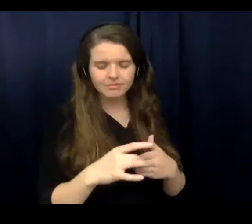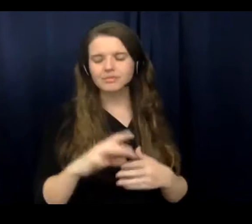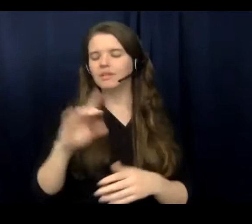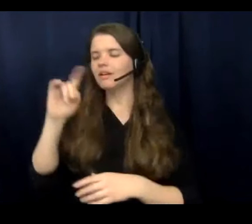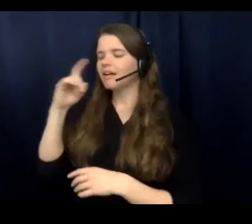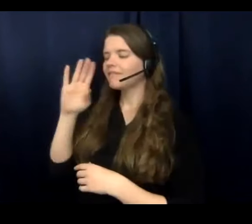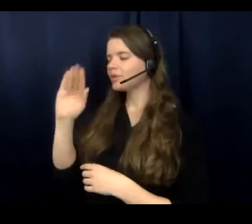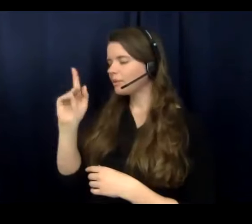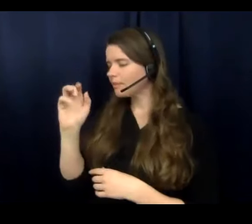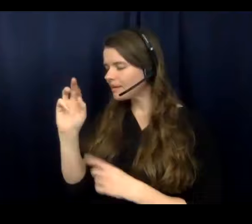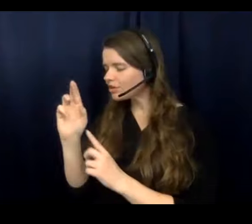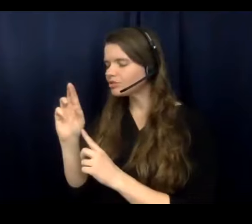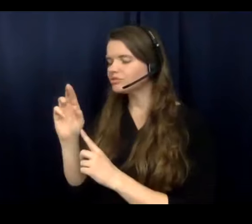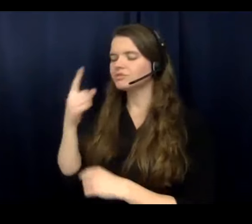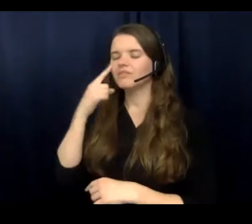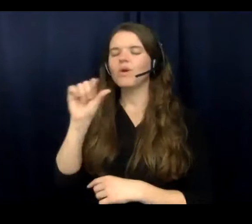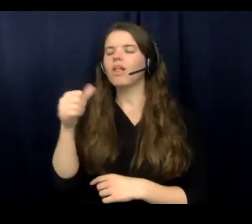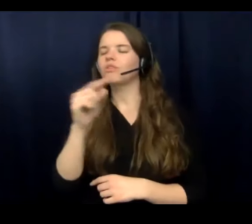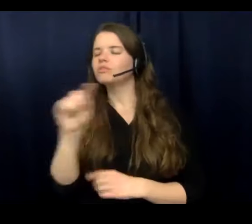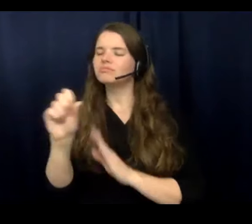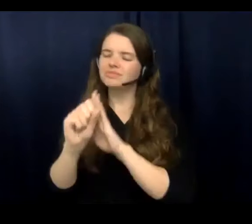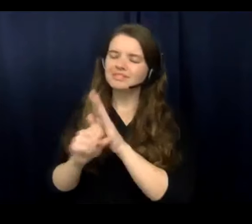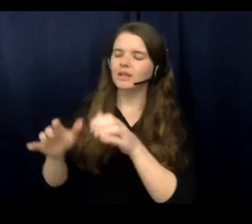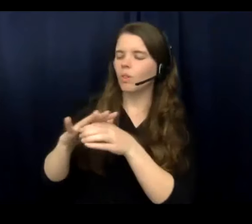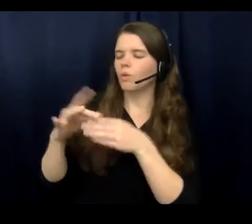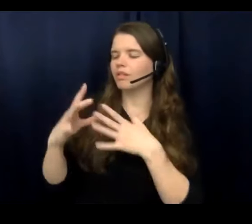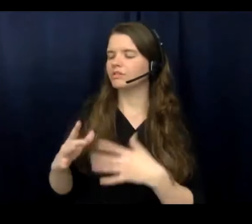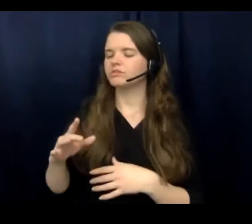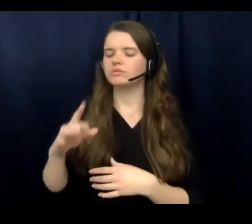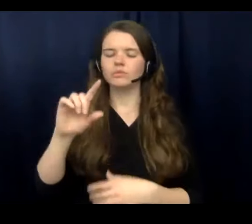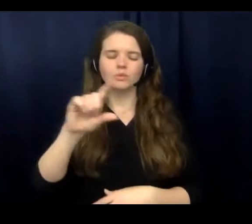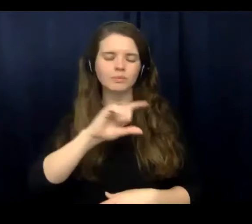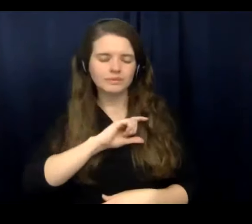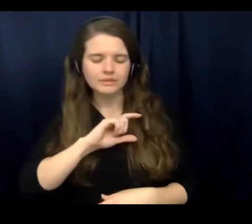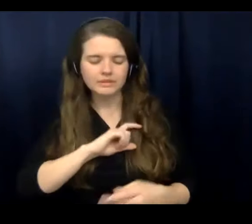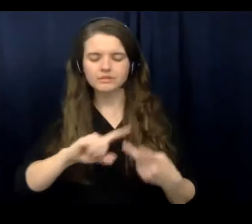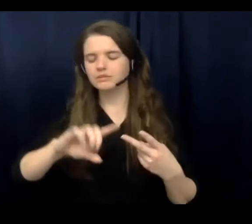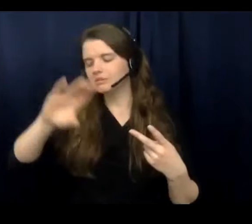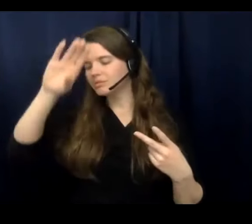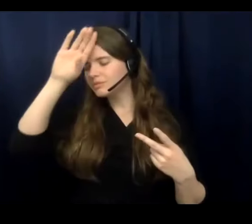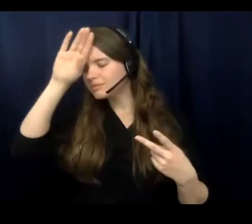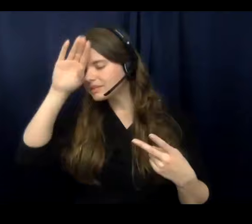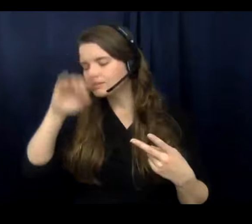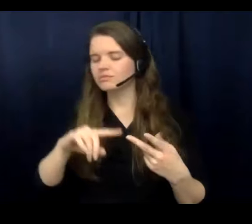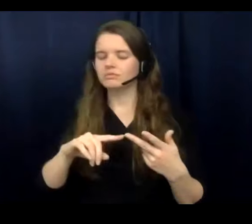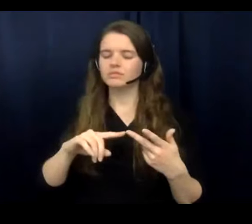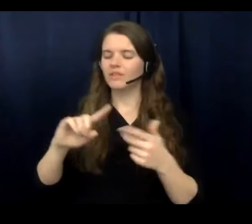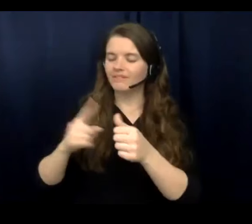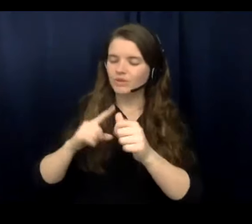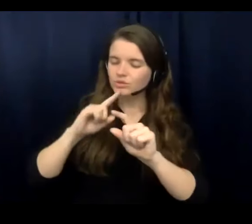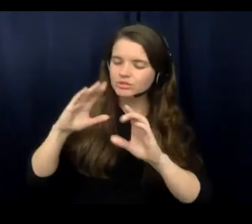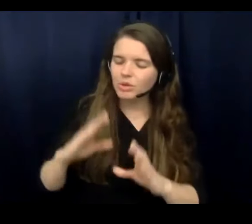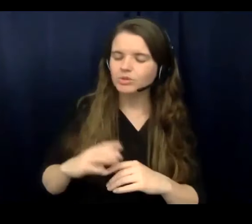for us, for our other state and local leaders, Lord God, for our police departments, our fire departments, our first responders, Lord